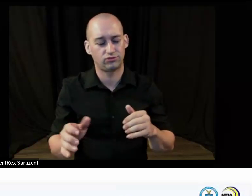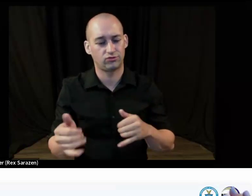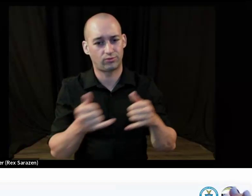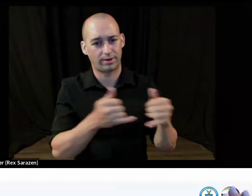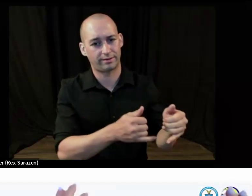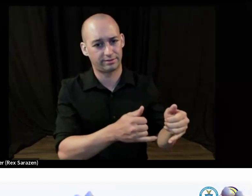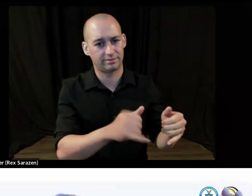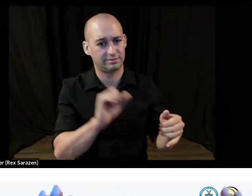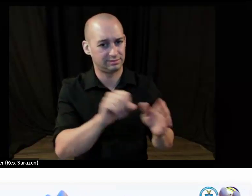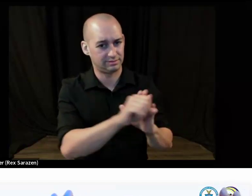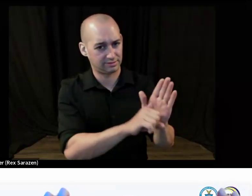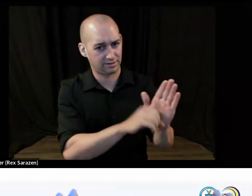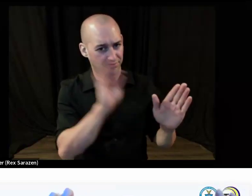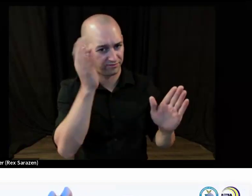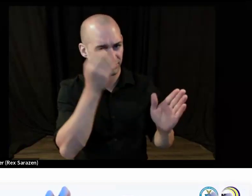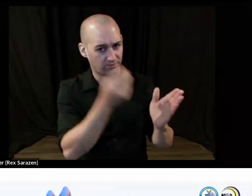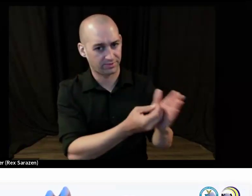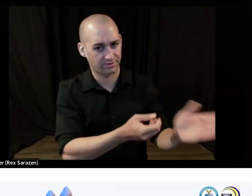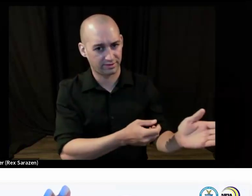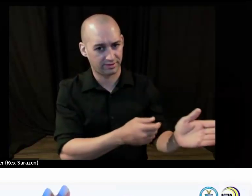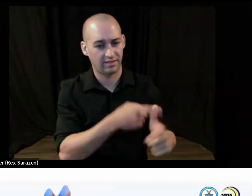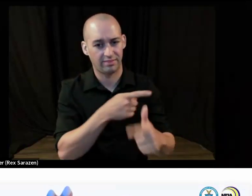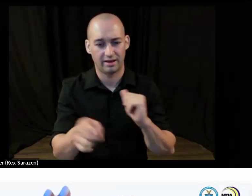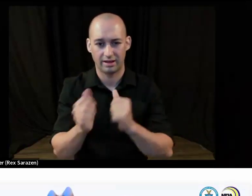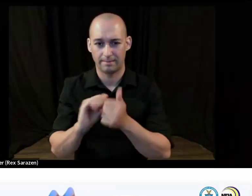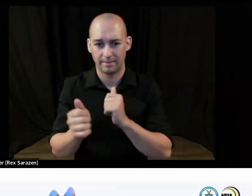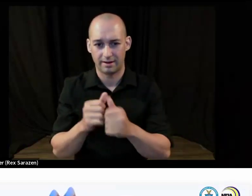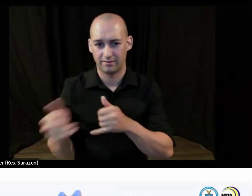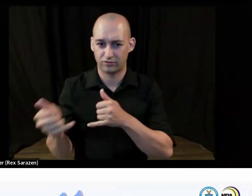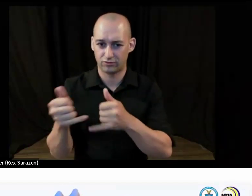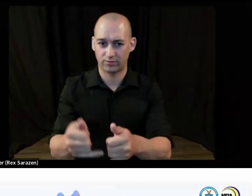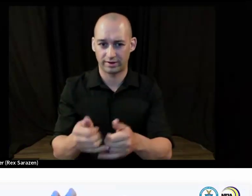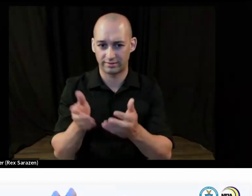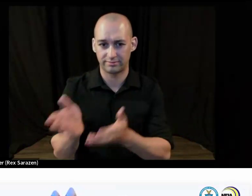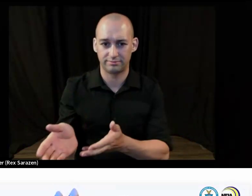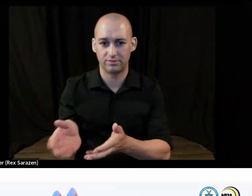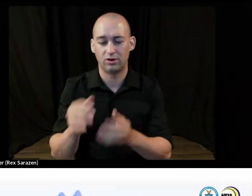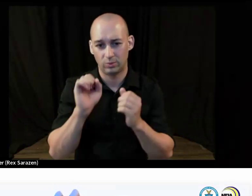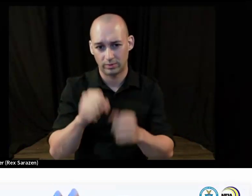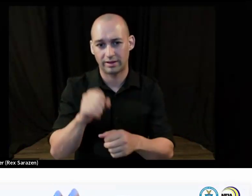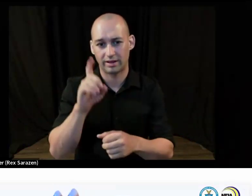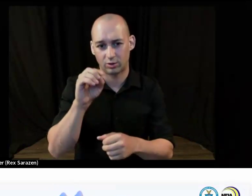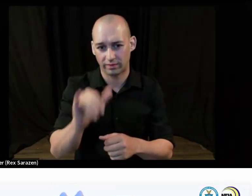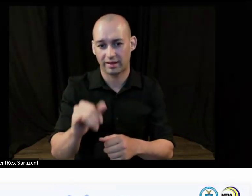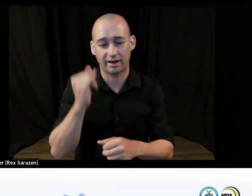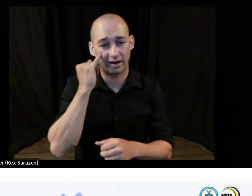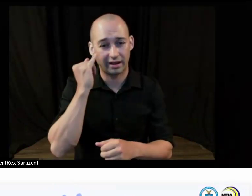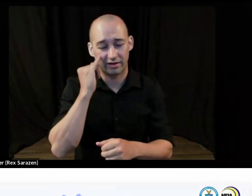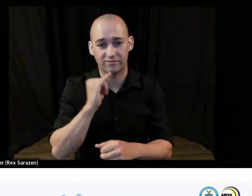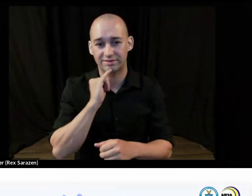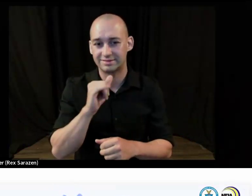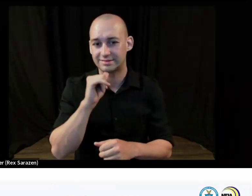federal dollars, and then you apply for competitive grants, you can do that. You can do that as long as it is not